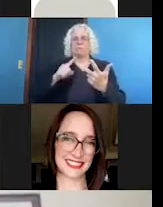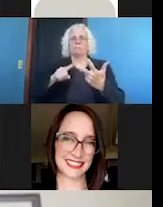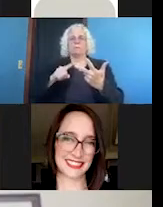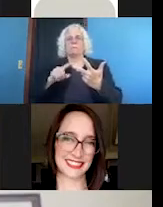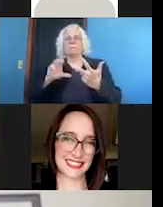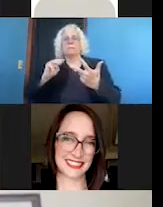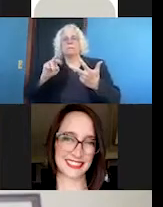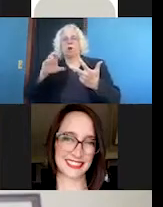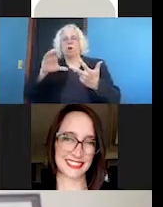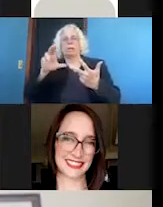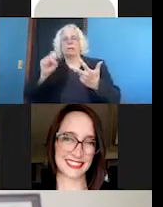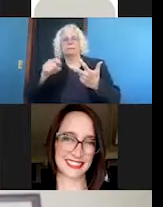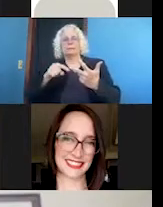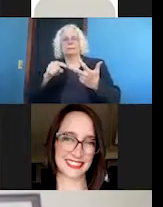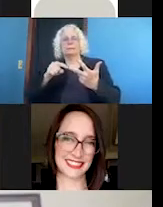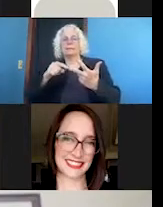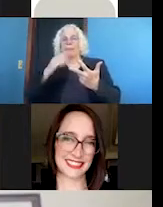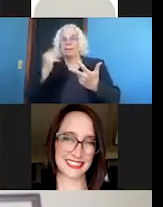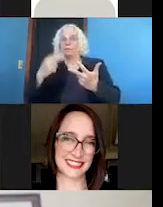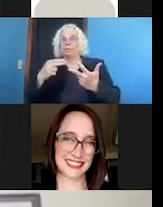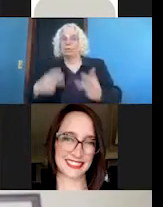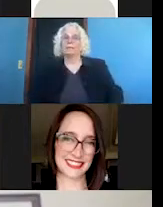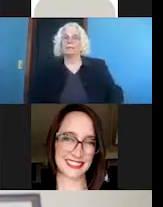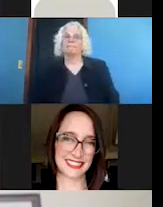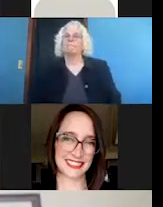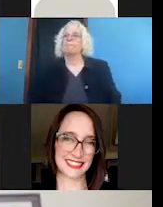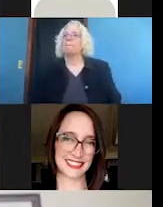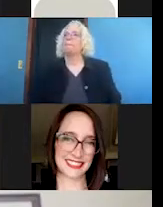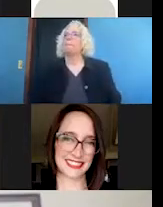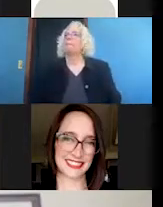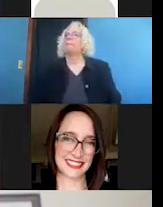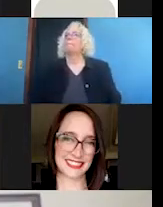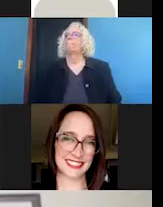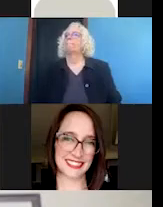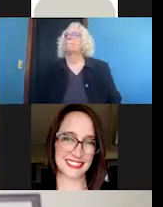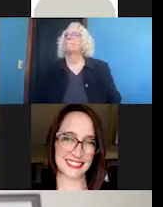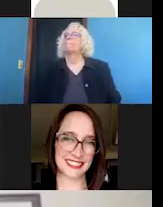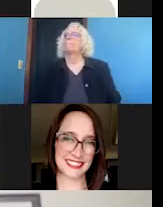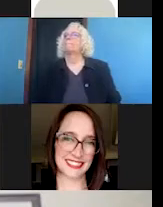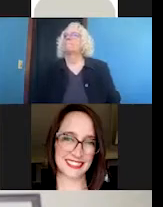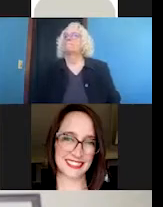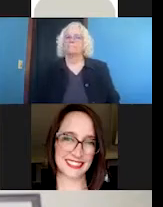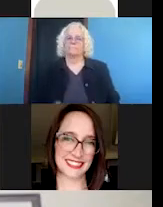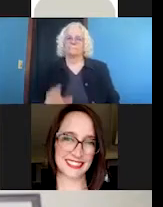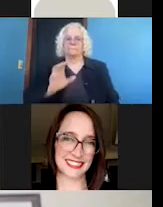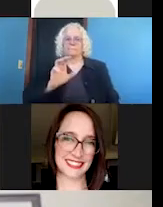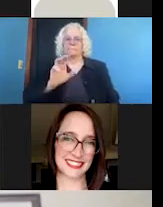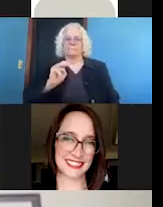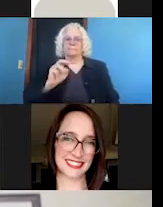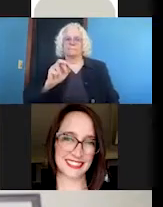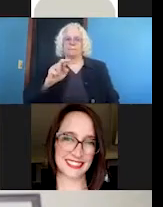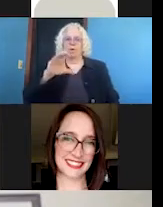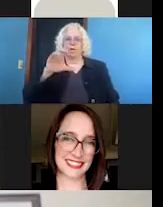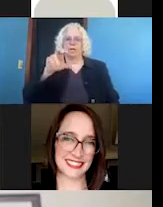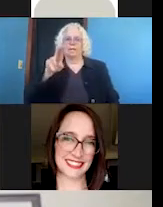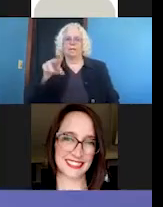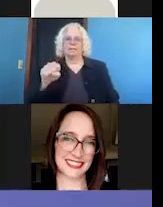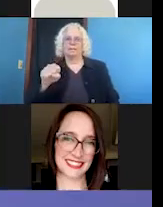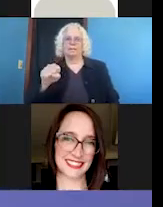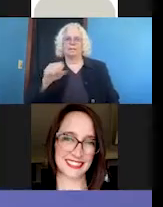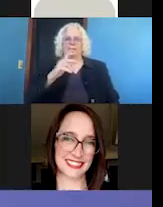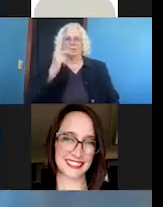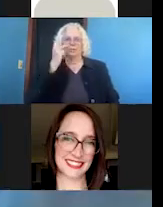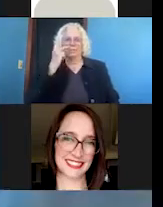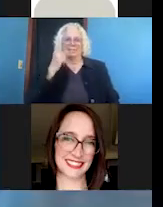first. So thank you for being here. Thanks, Paul. Thanks. Good to see you virtually, and thanks for the